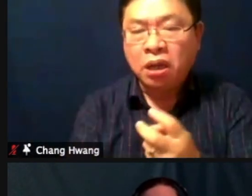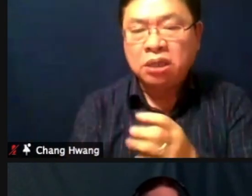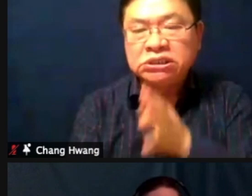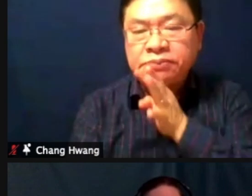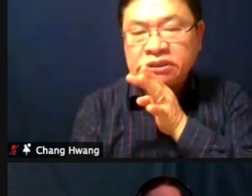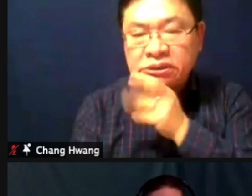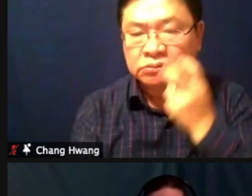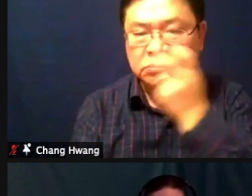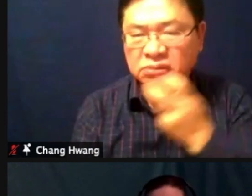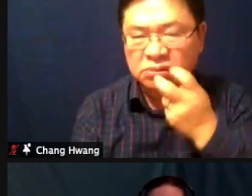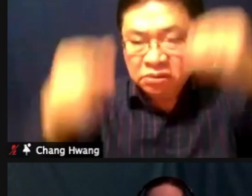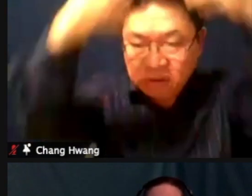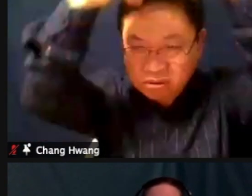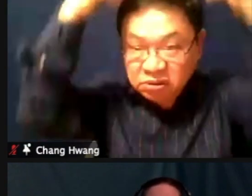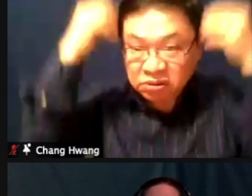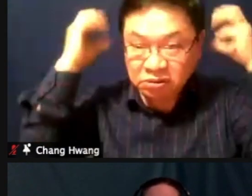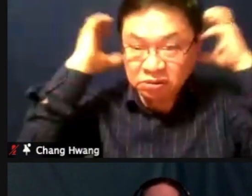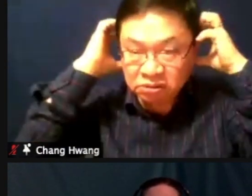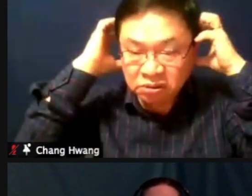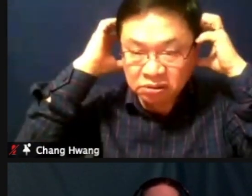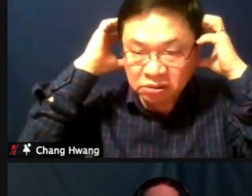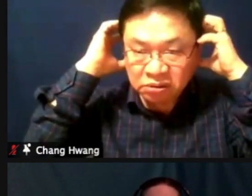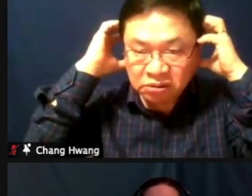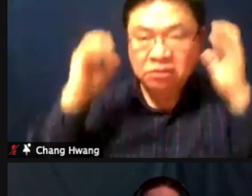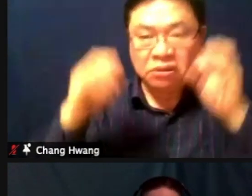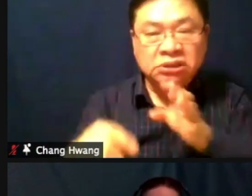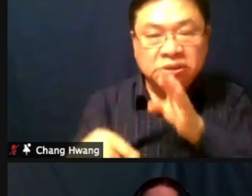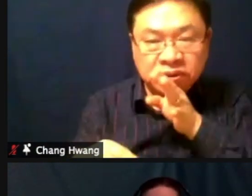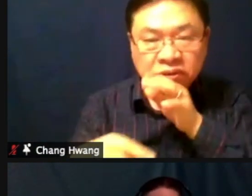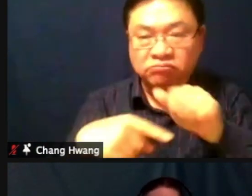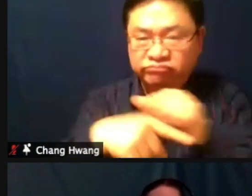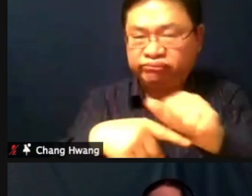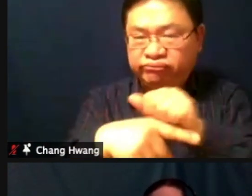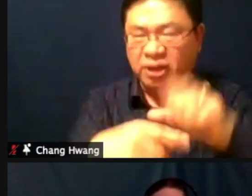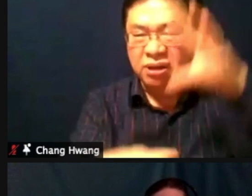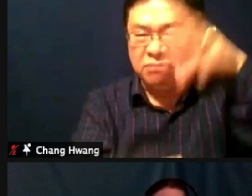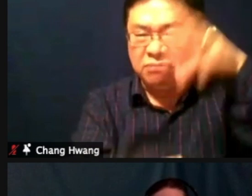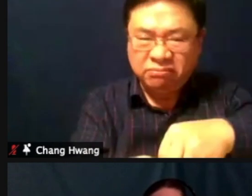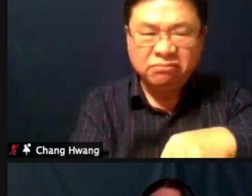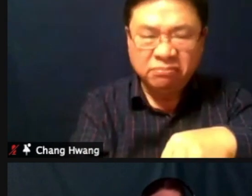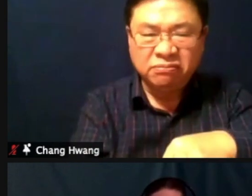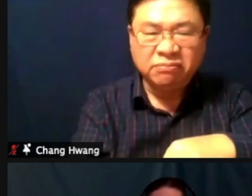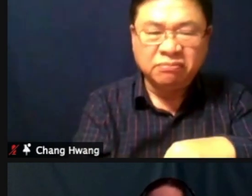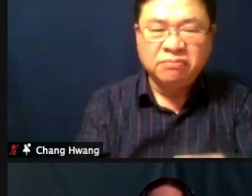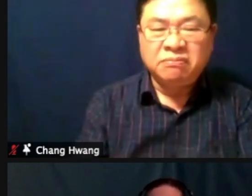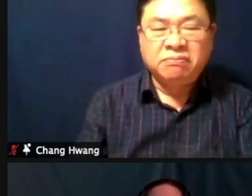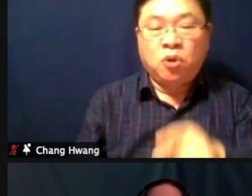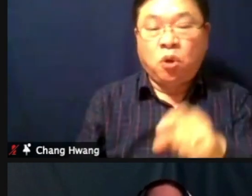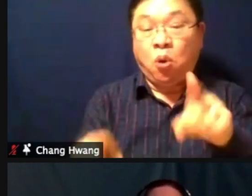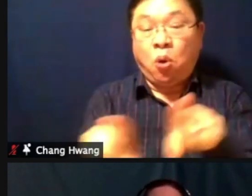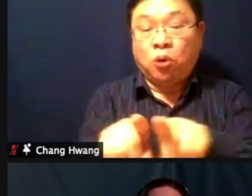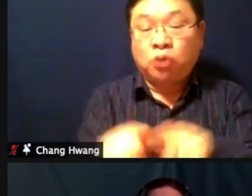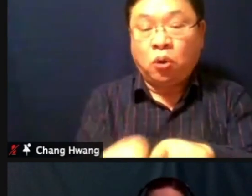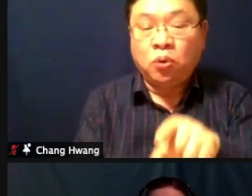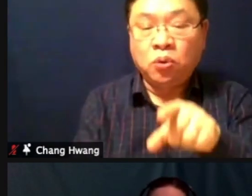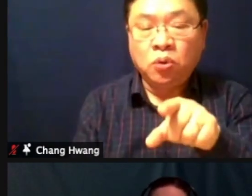So they were teaching Japanese sign language as well as teaching oral methods.